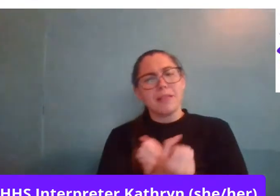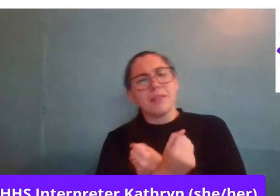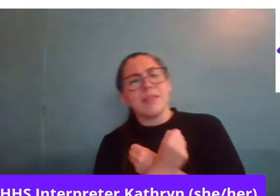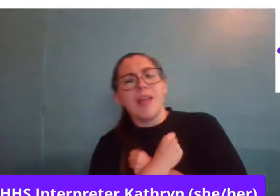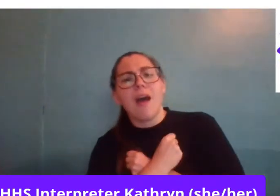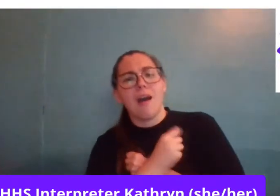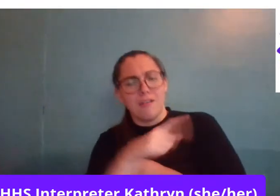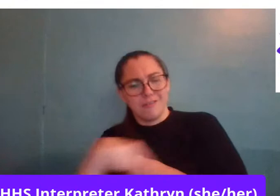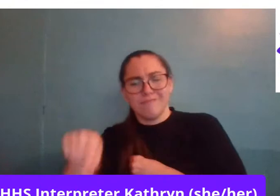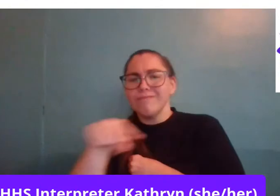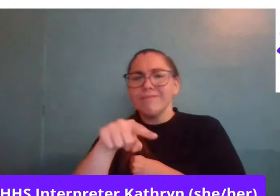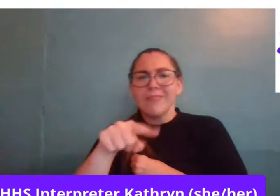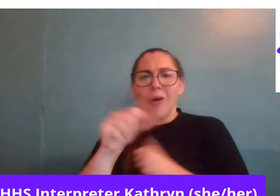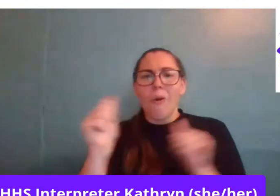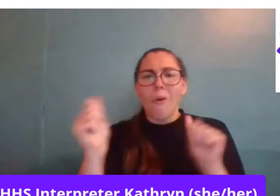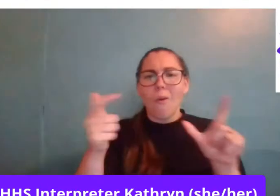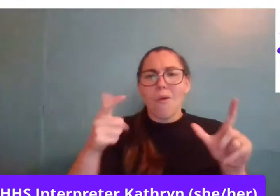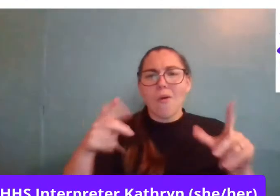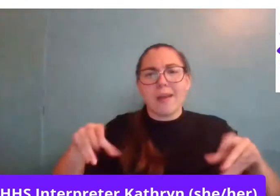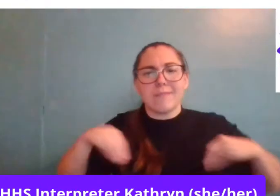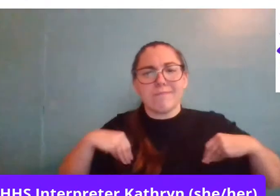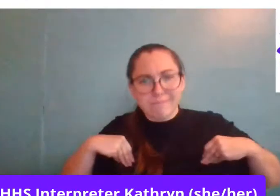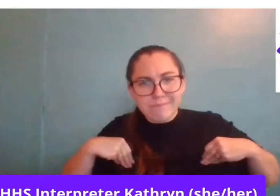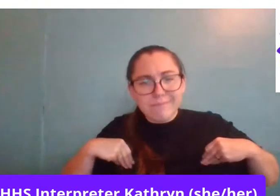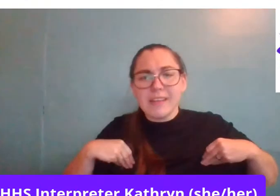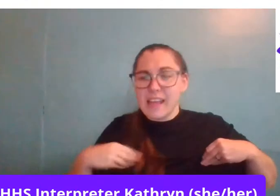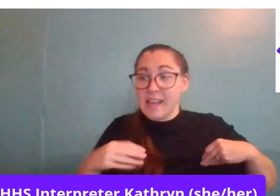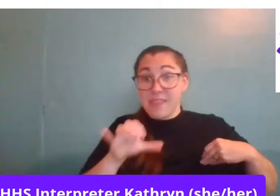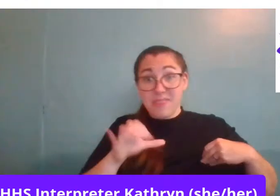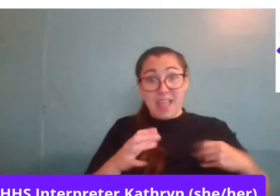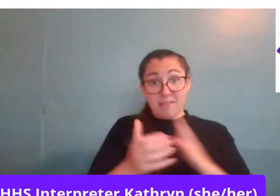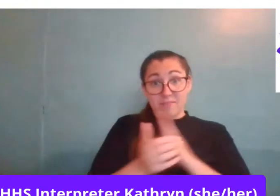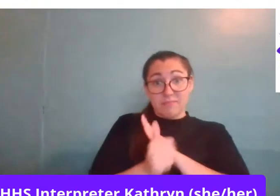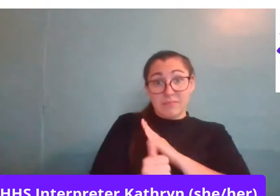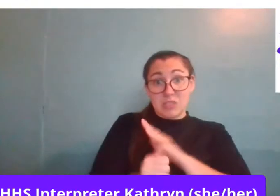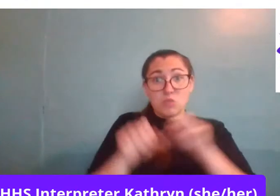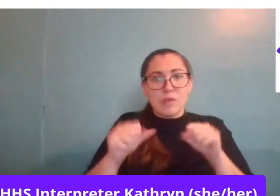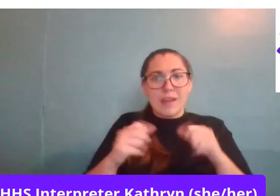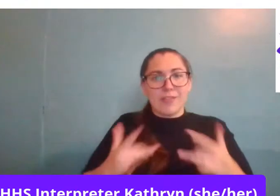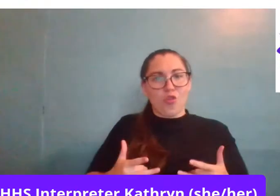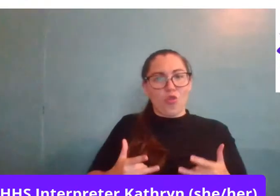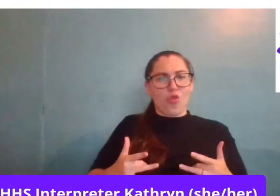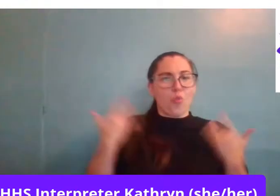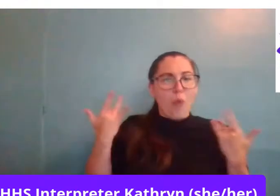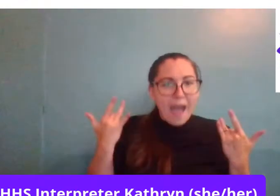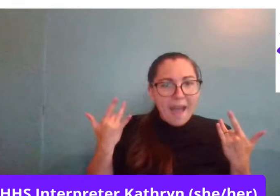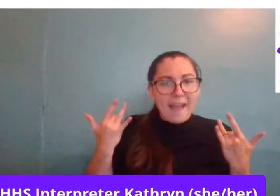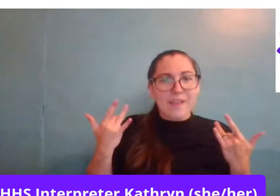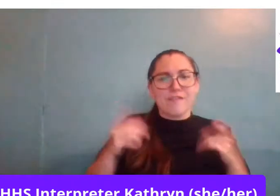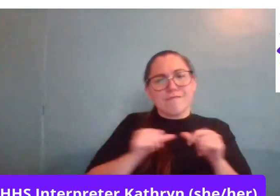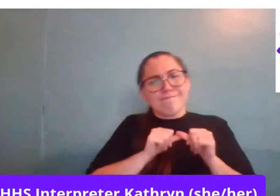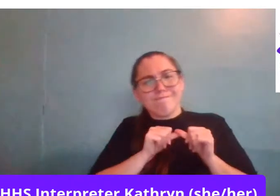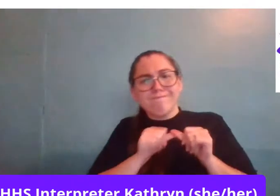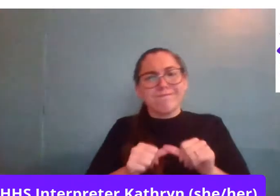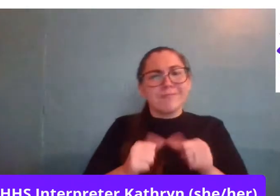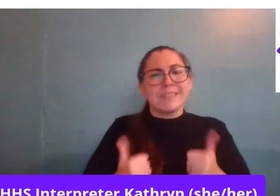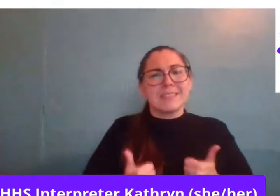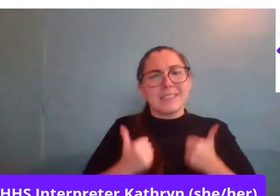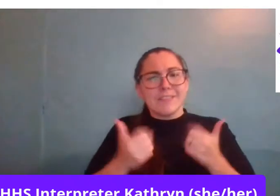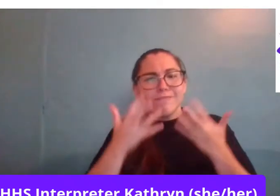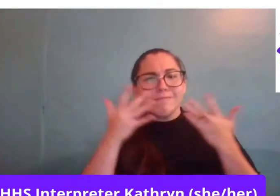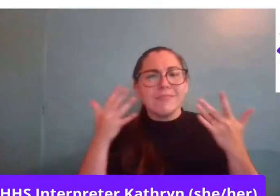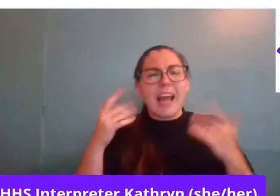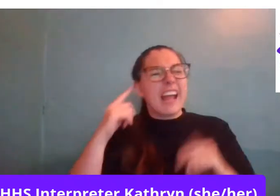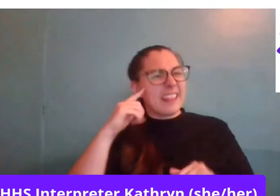and they give you the ability to thrive, to really thrive. And I think my husband